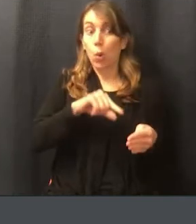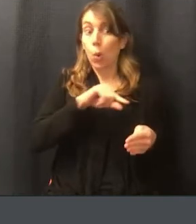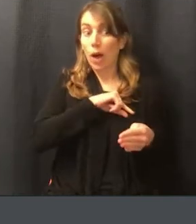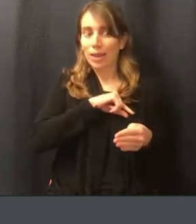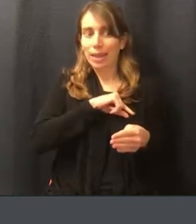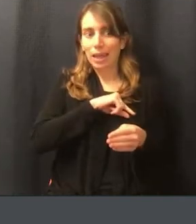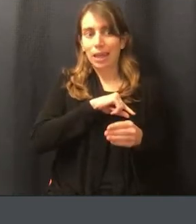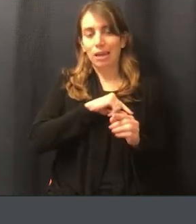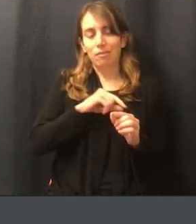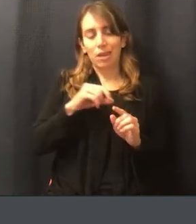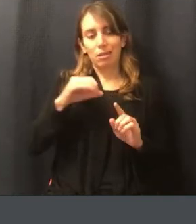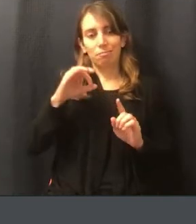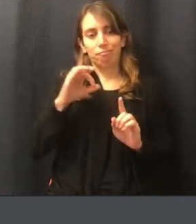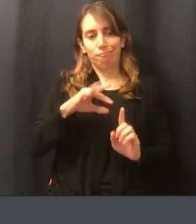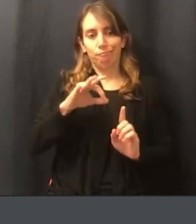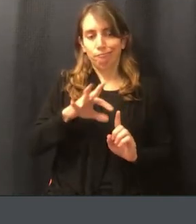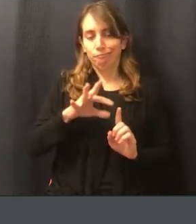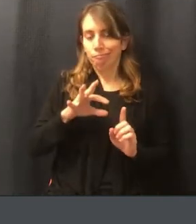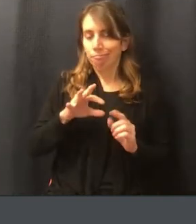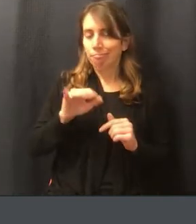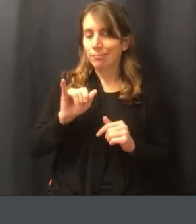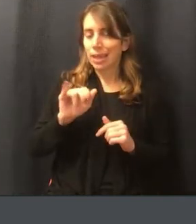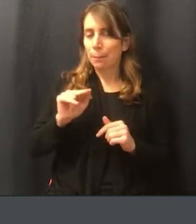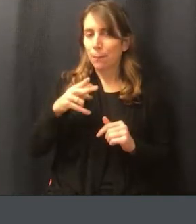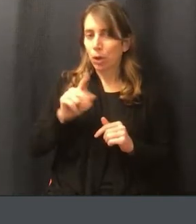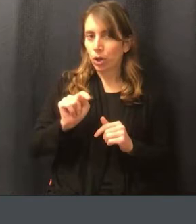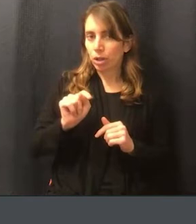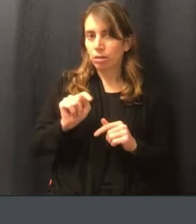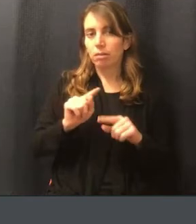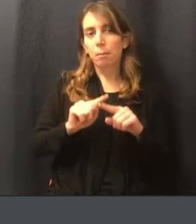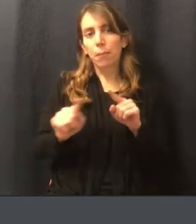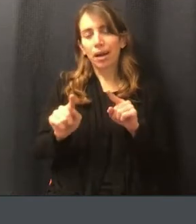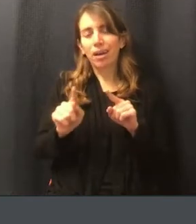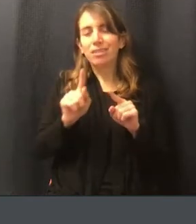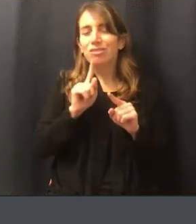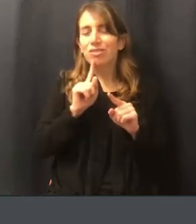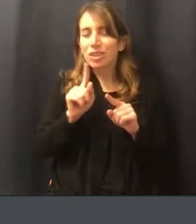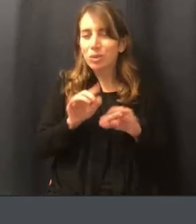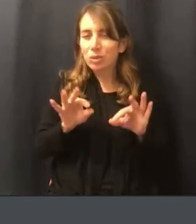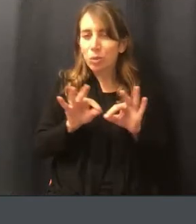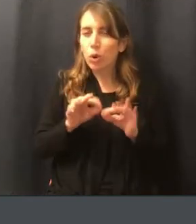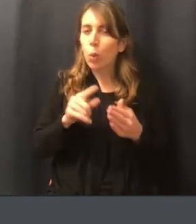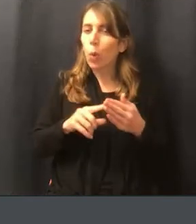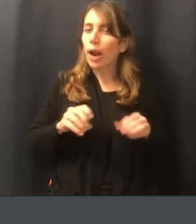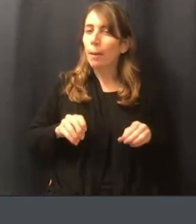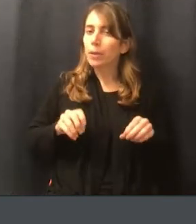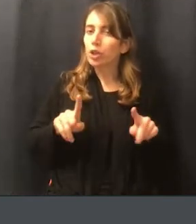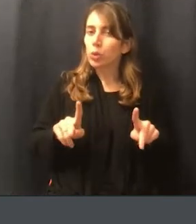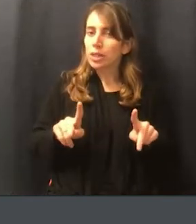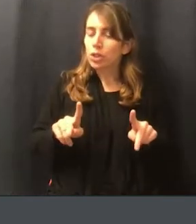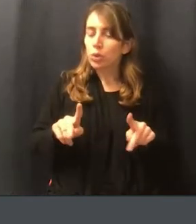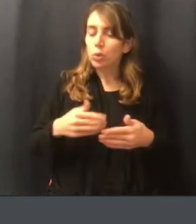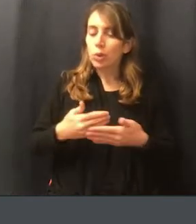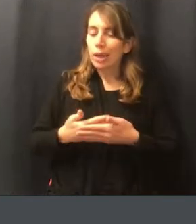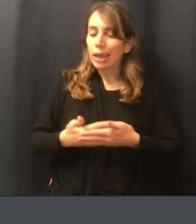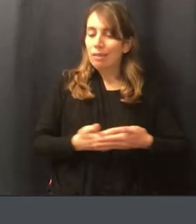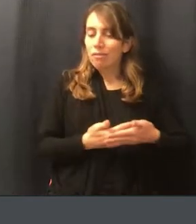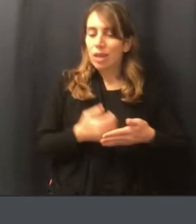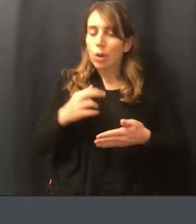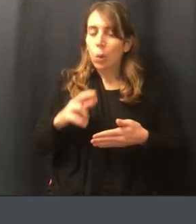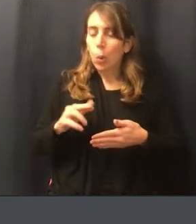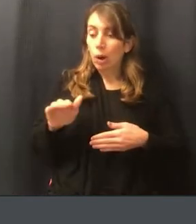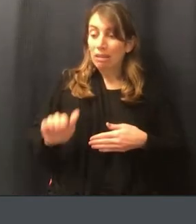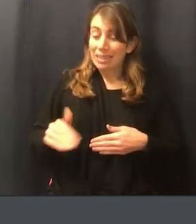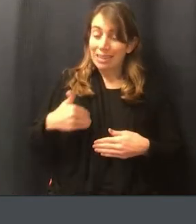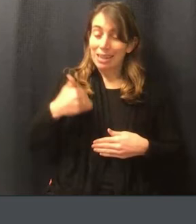important is what are the opportunities that really, let's say like the infant or the toddler has for output, right? That's really important